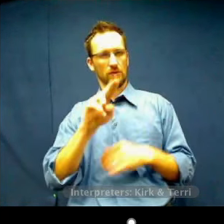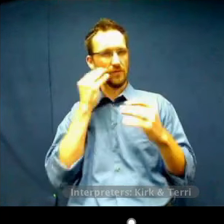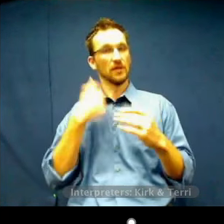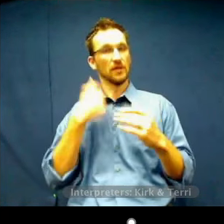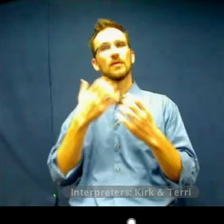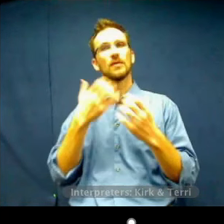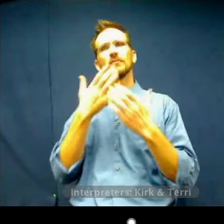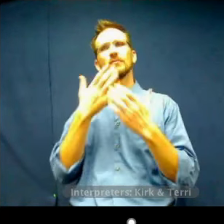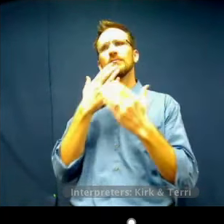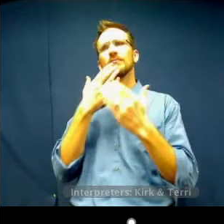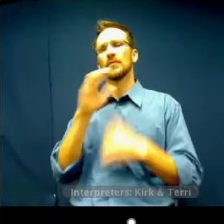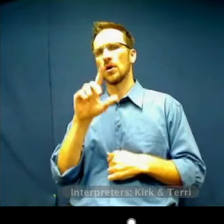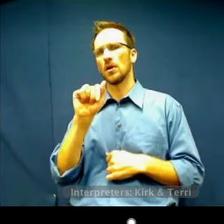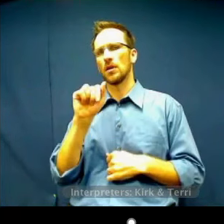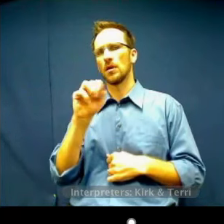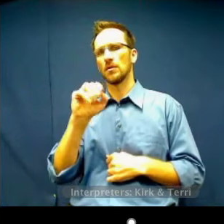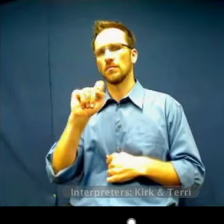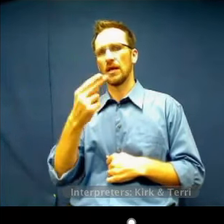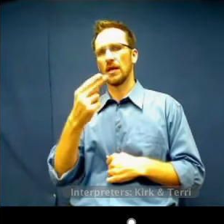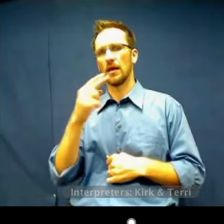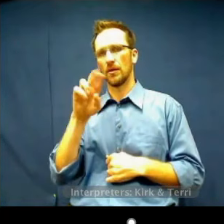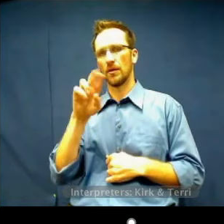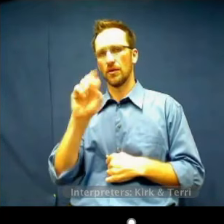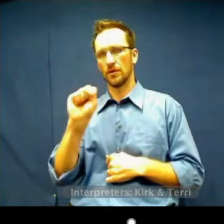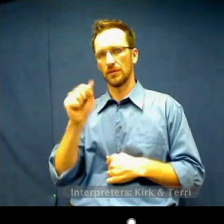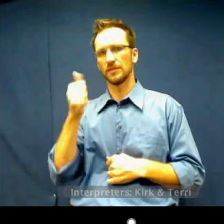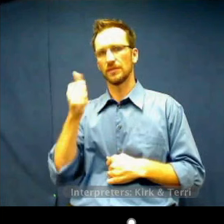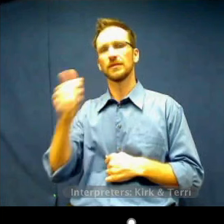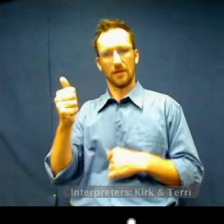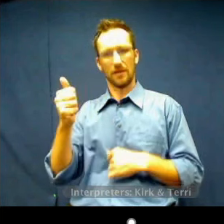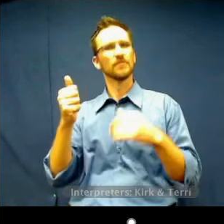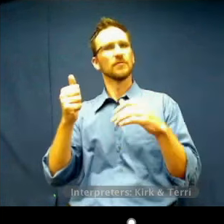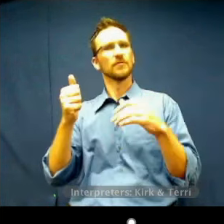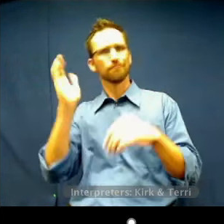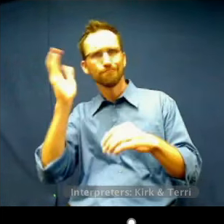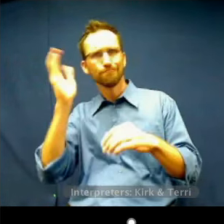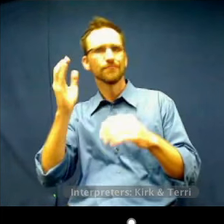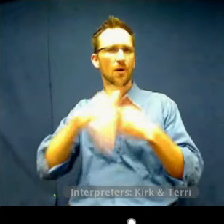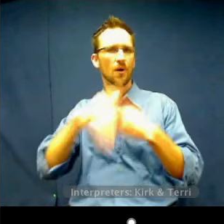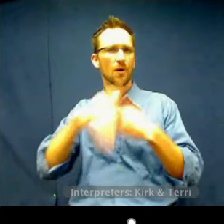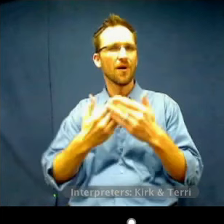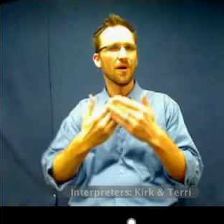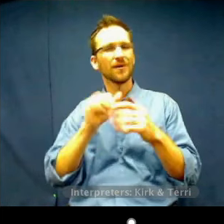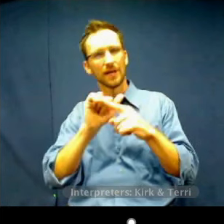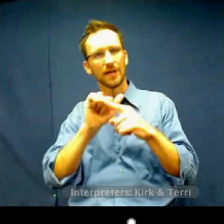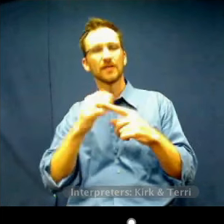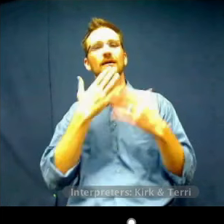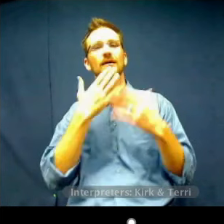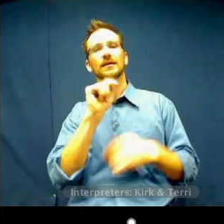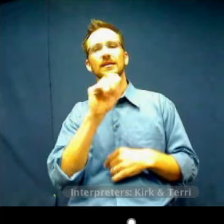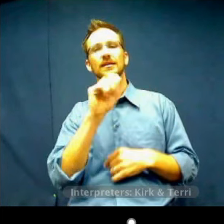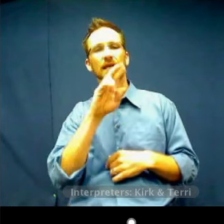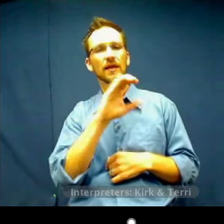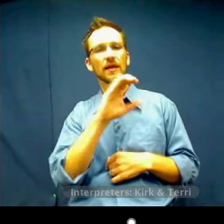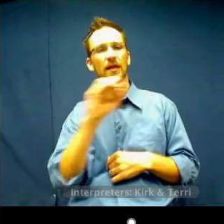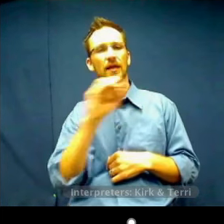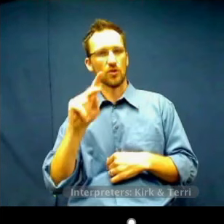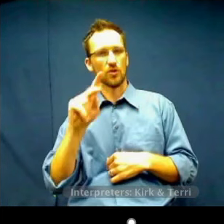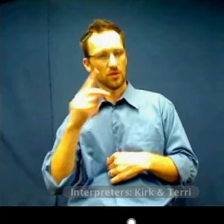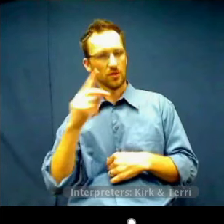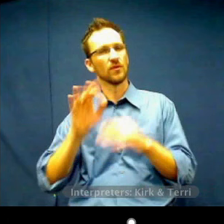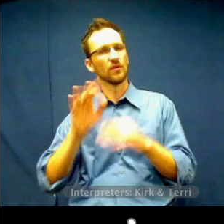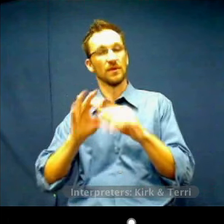for presenting all of these webinars. I'd also like to thank Kirk and Terry, our interpreters, and Carol, our captionist.